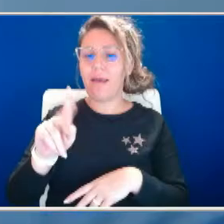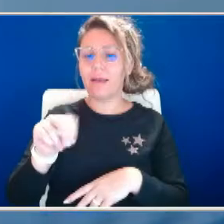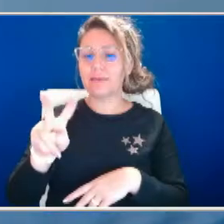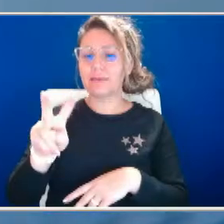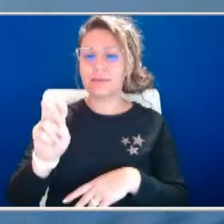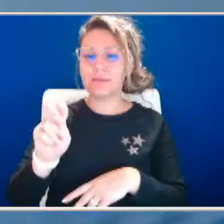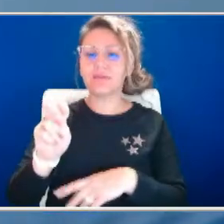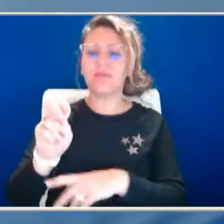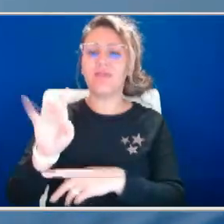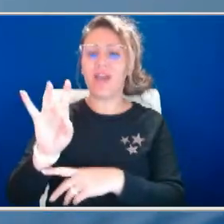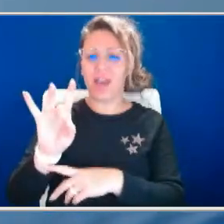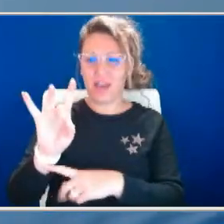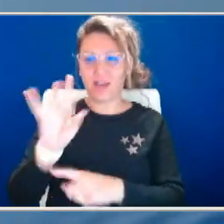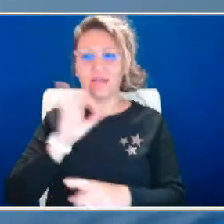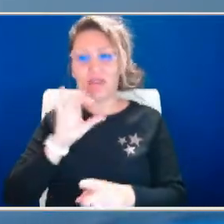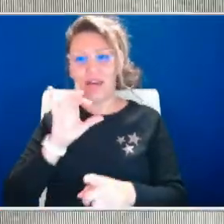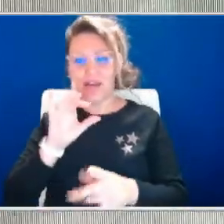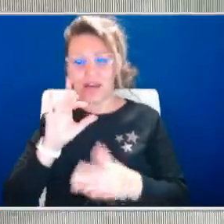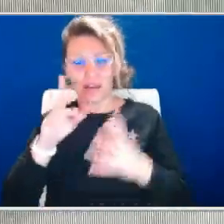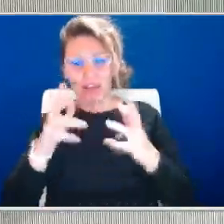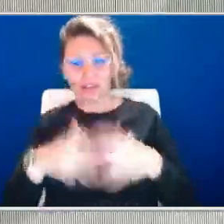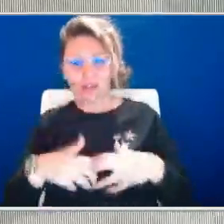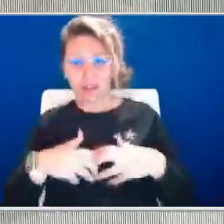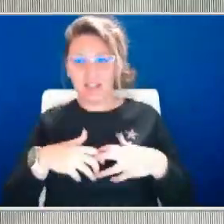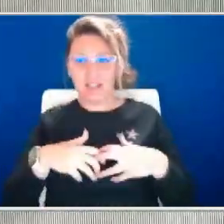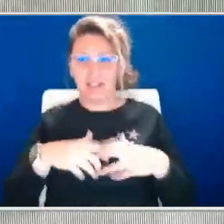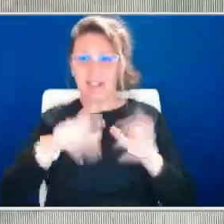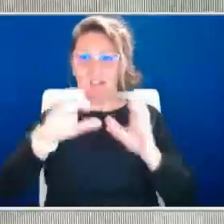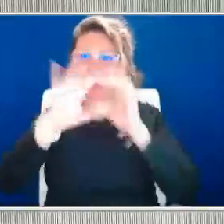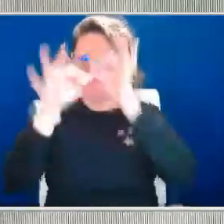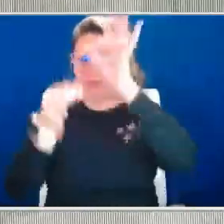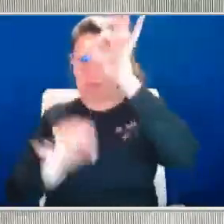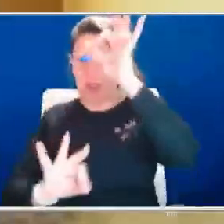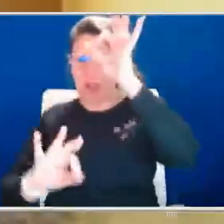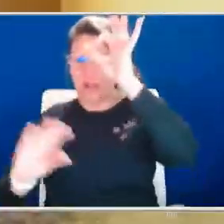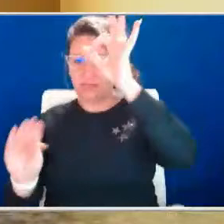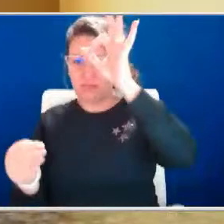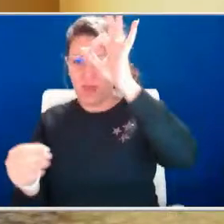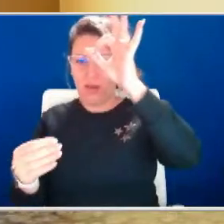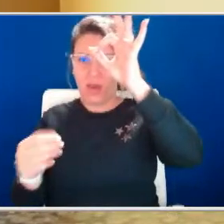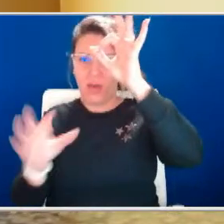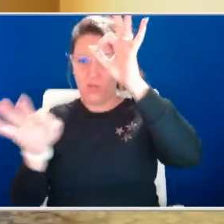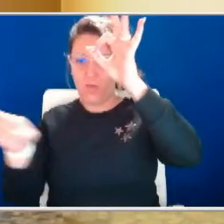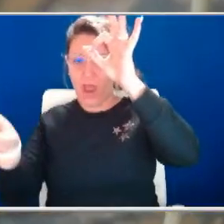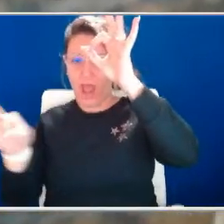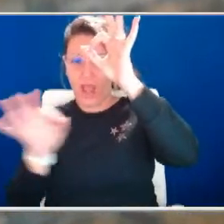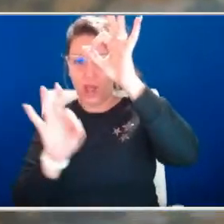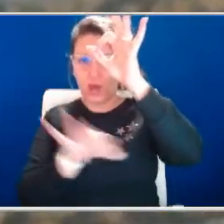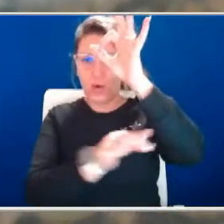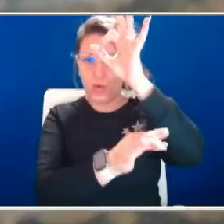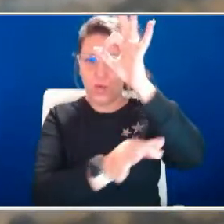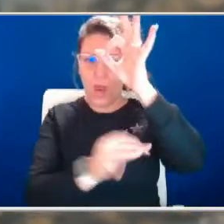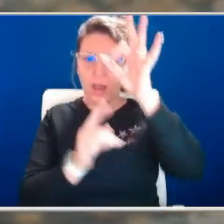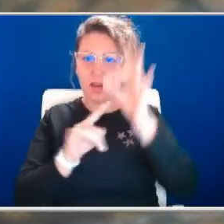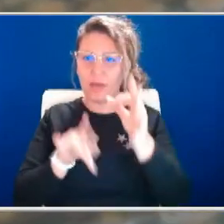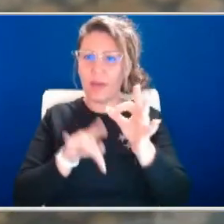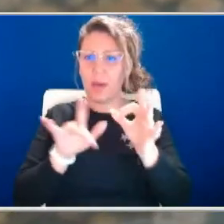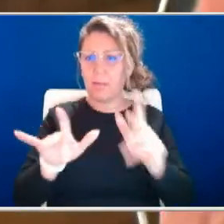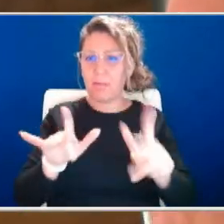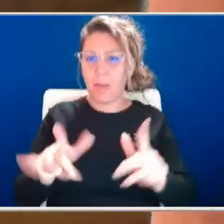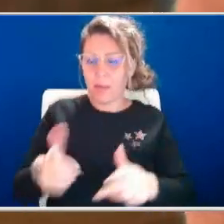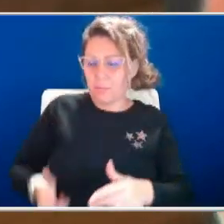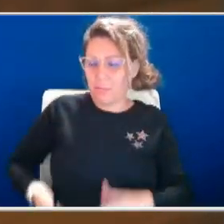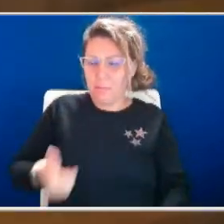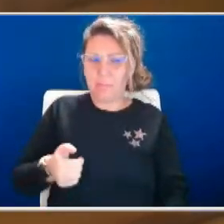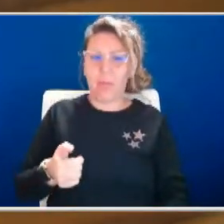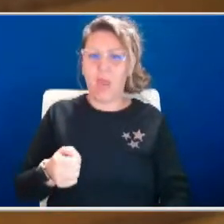The device is implanted near the spine with a couple of wires on either side. Ron just pushes a few buttons on a remote, holds it